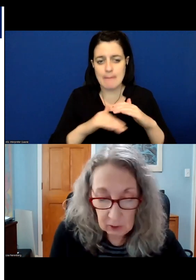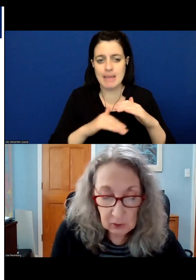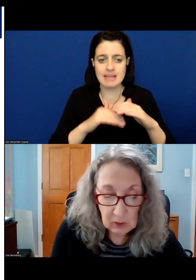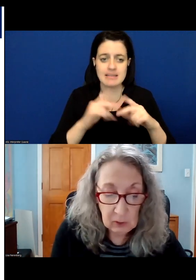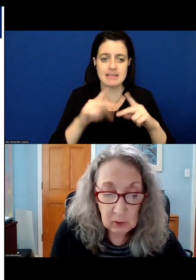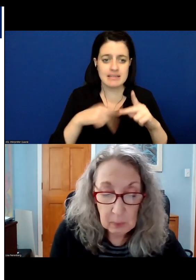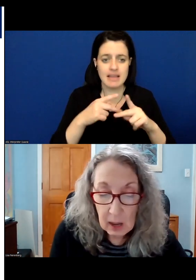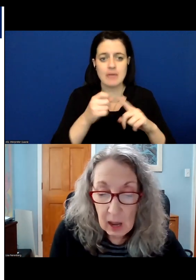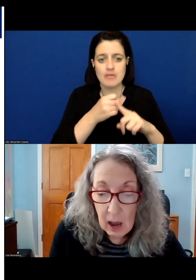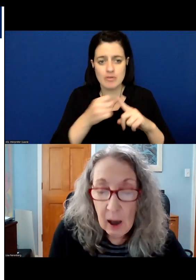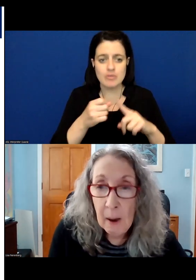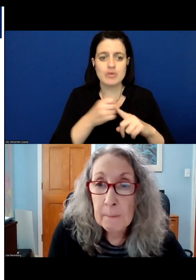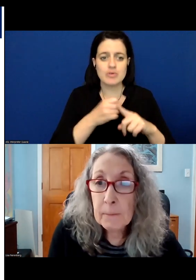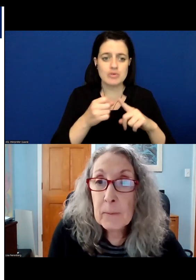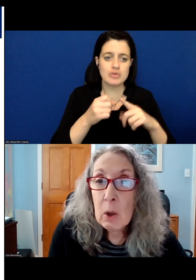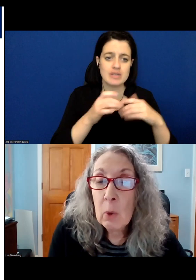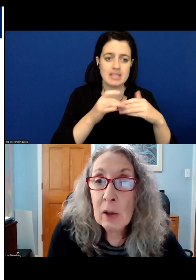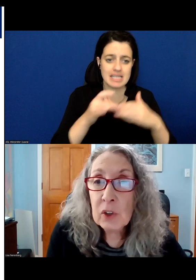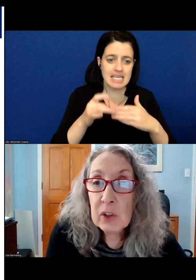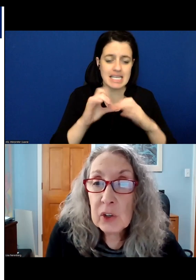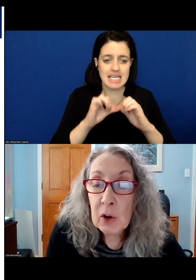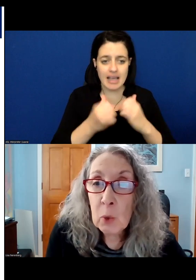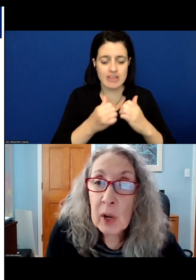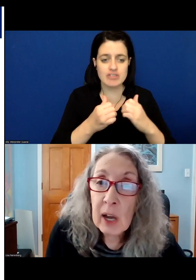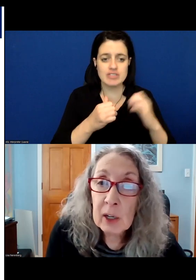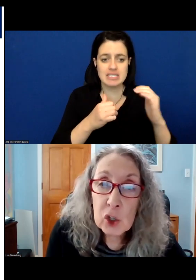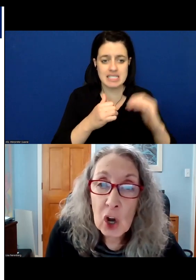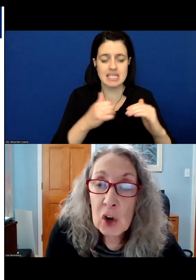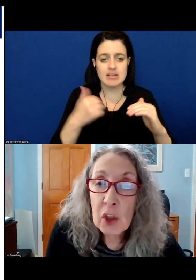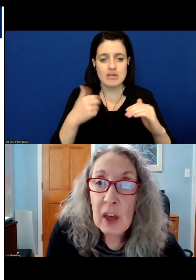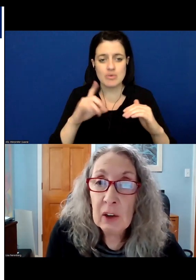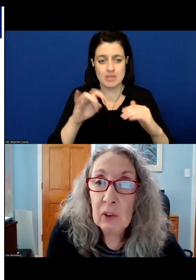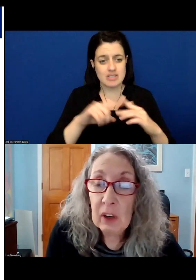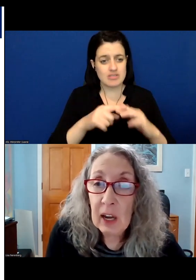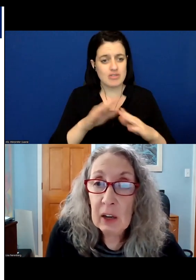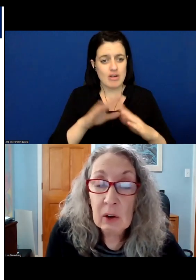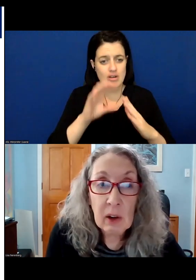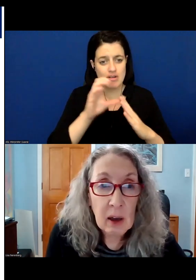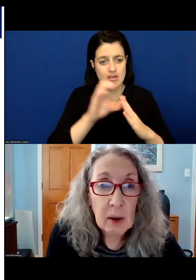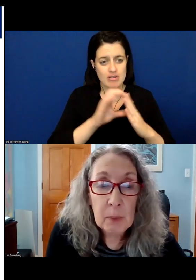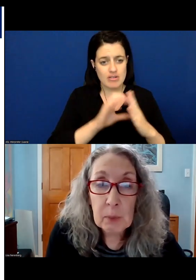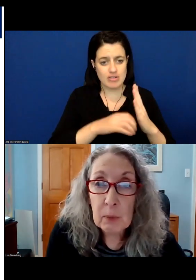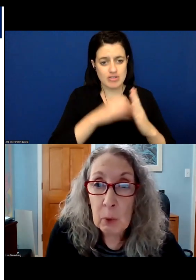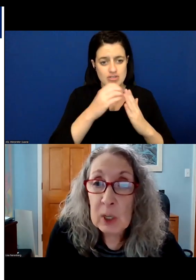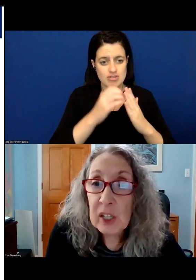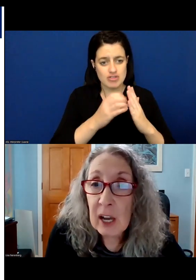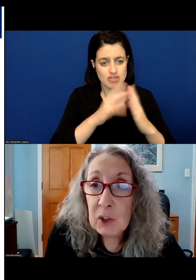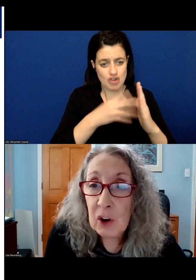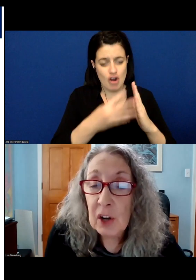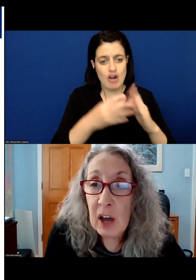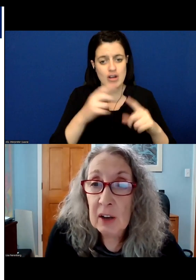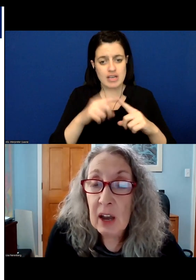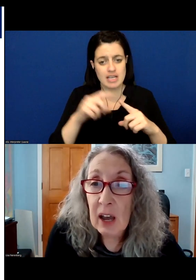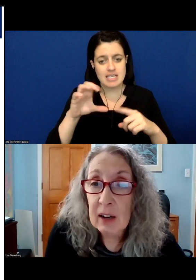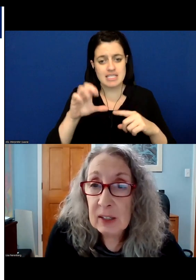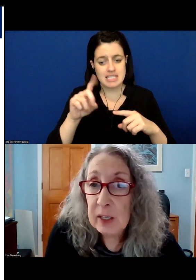lead agencies. We actually started working on a chart that CDA originally got